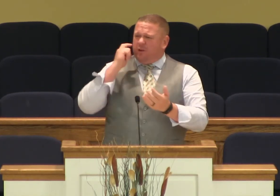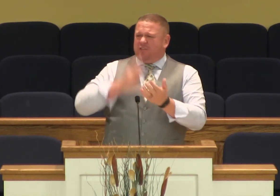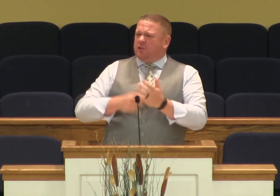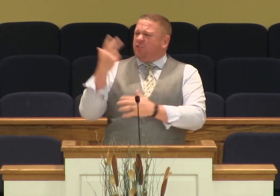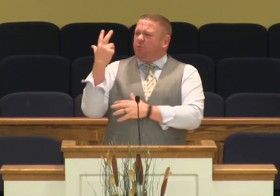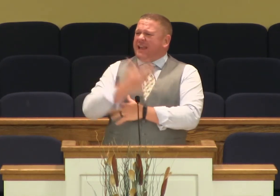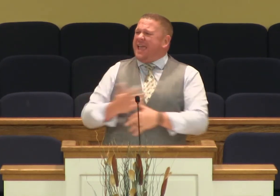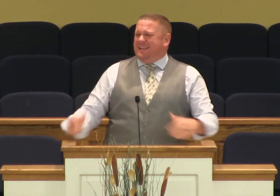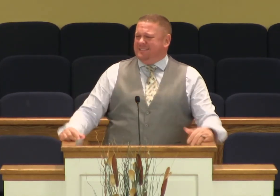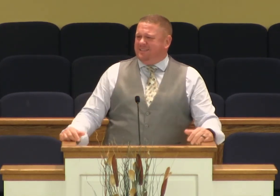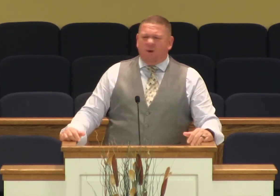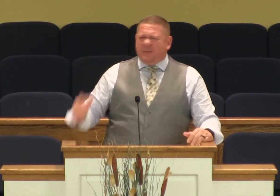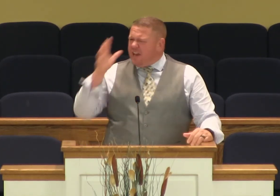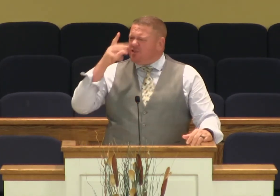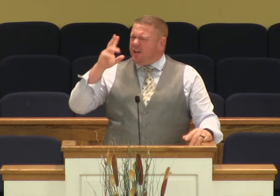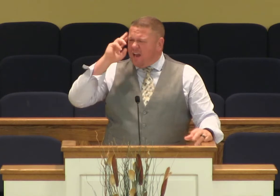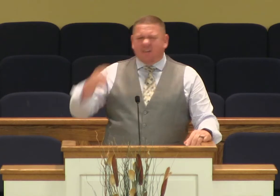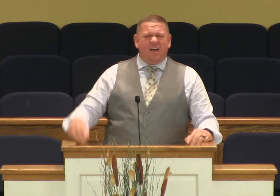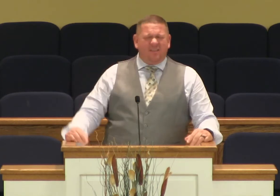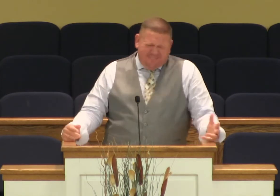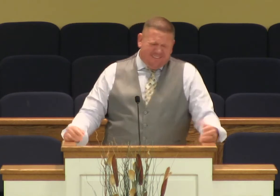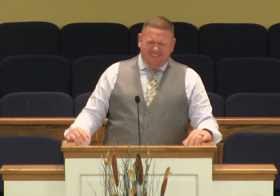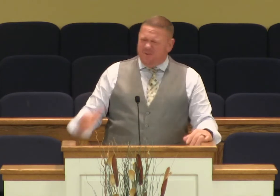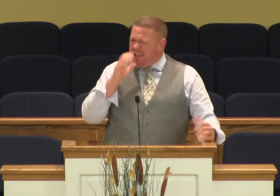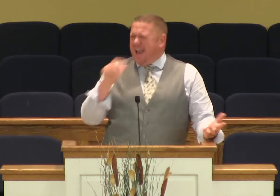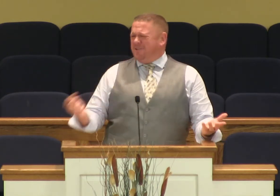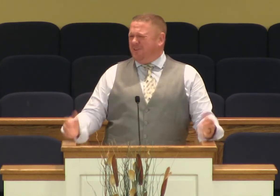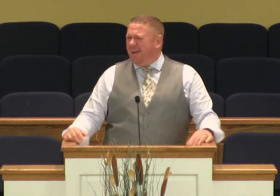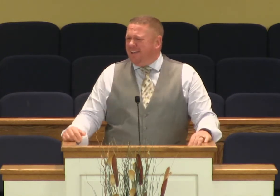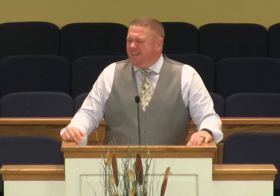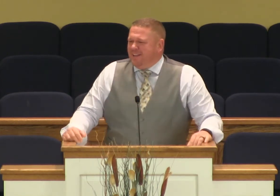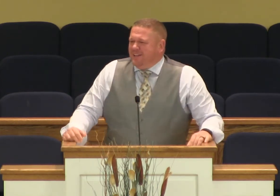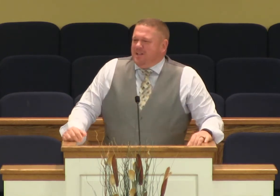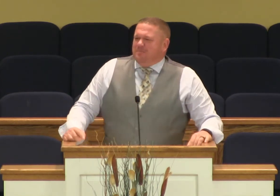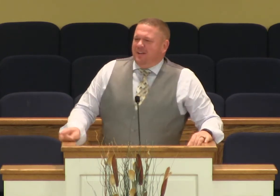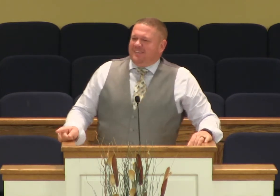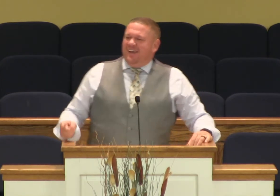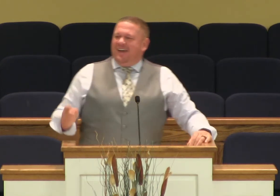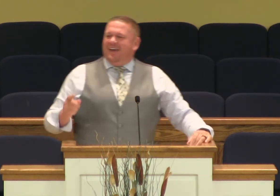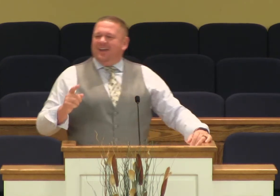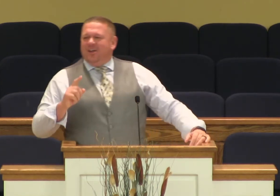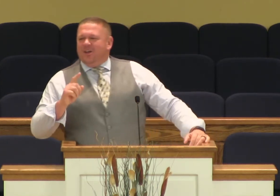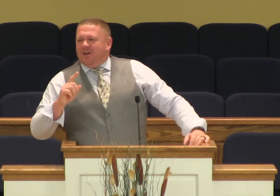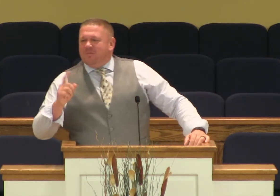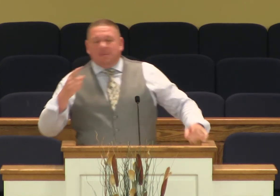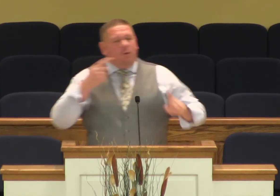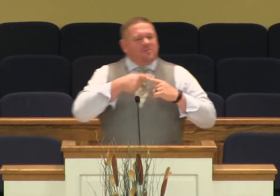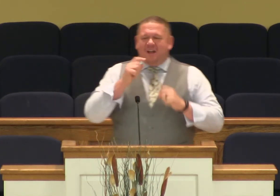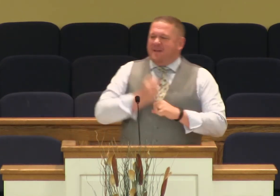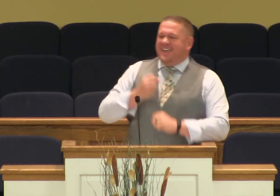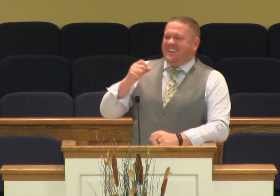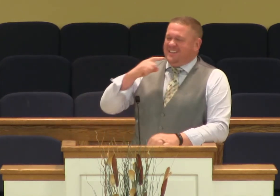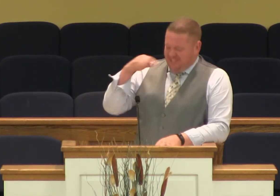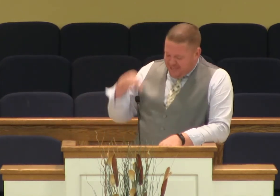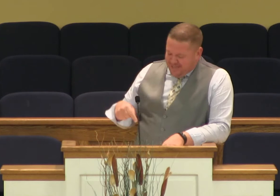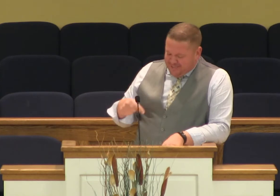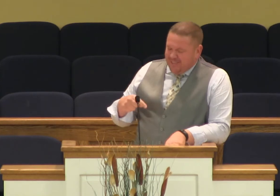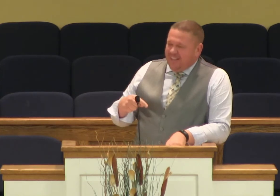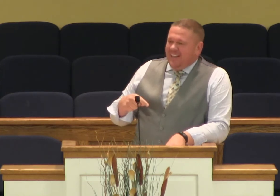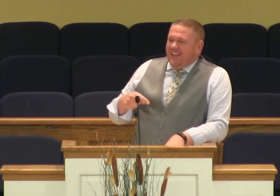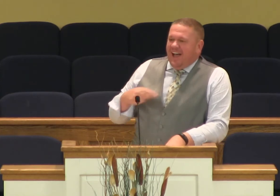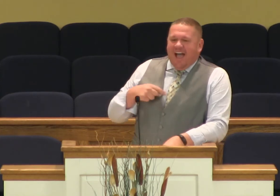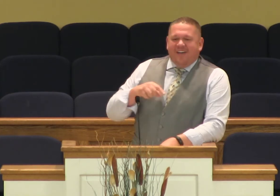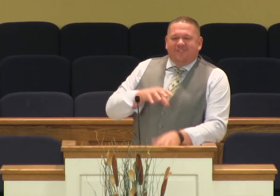my family won't even notice for 3 days. Oh, Daddy, you got a haircut? Yeah, who cares, right? But the point I'm trying to make is